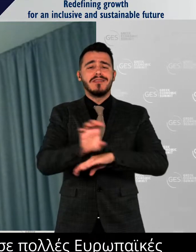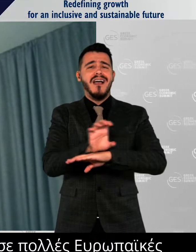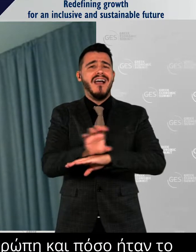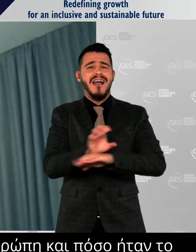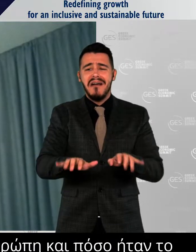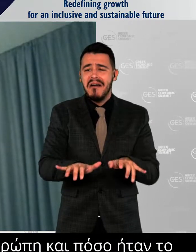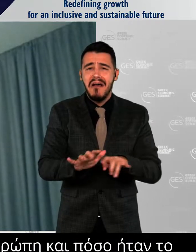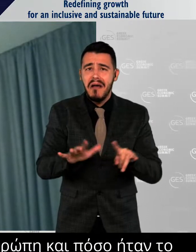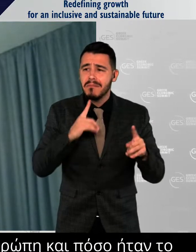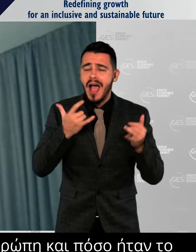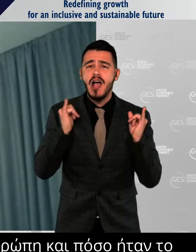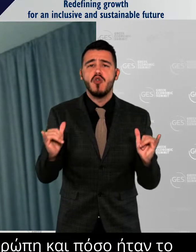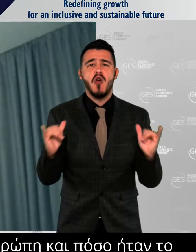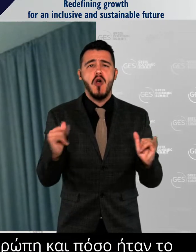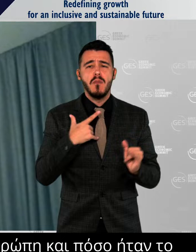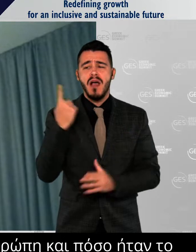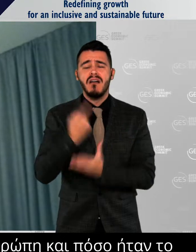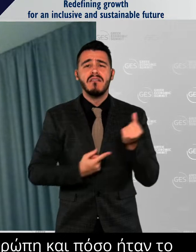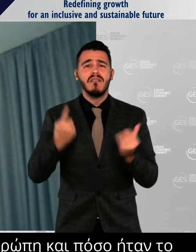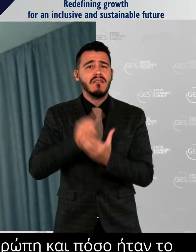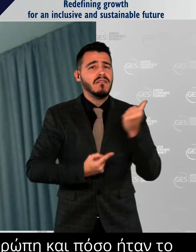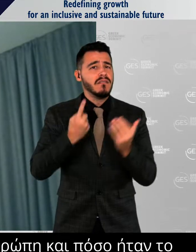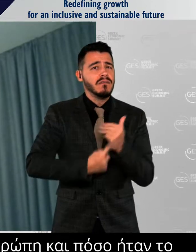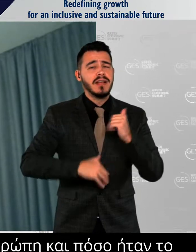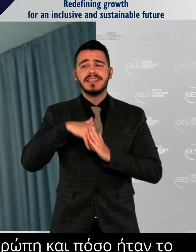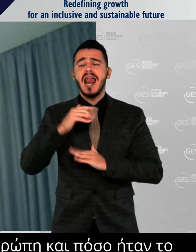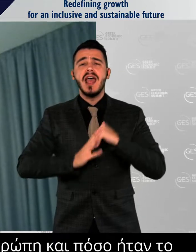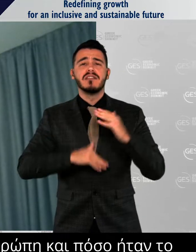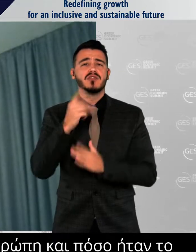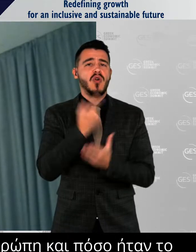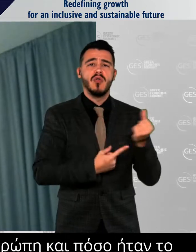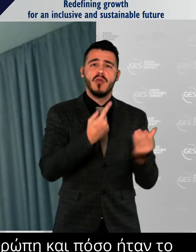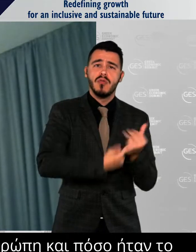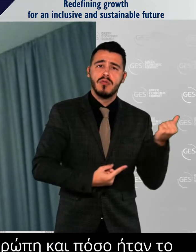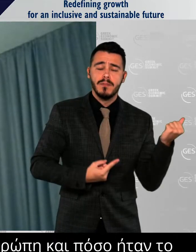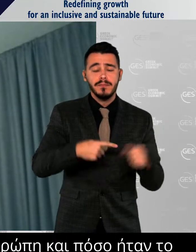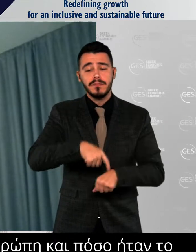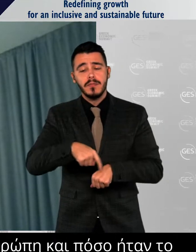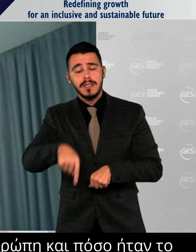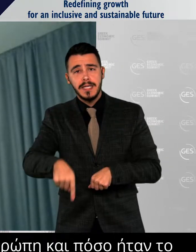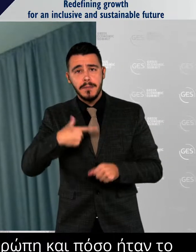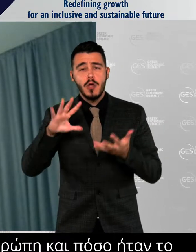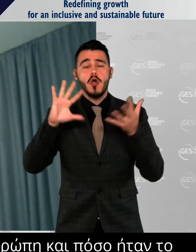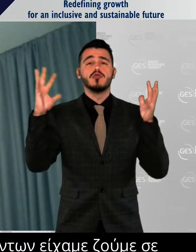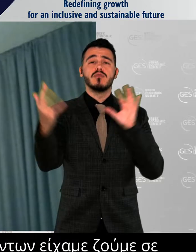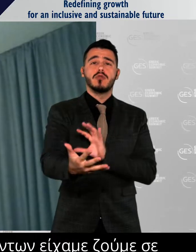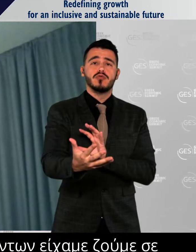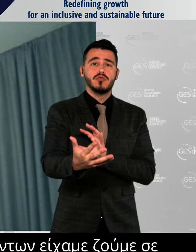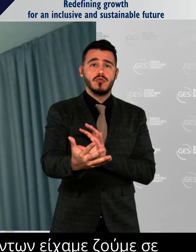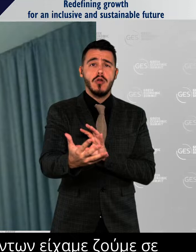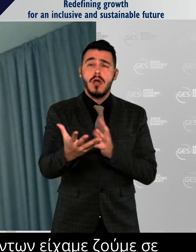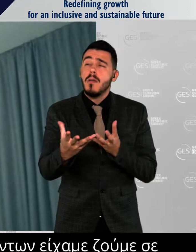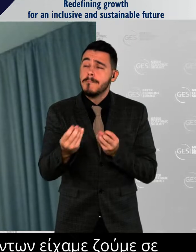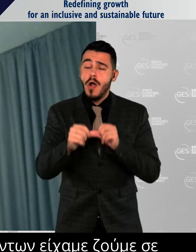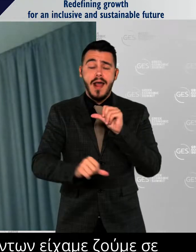are living in a world where people should not have internet access? I don't think so. It's not anymore a